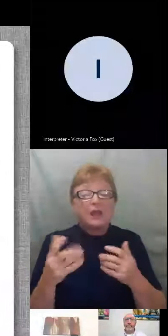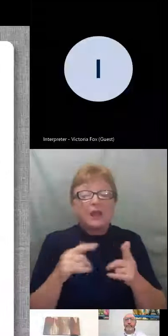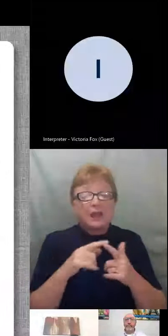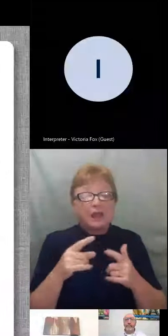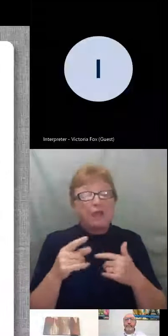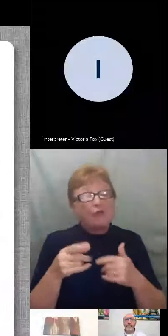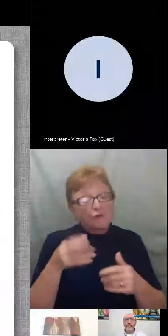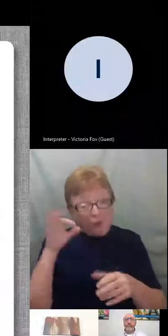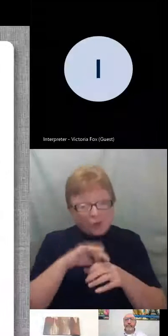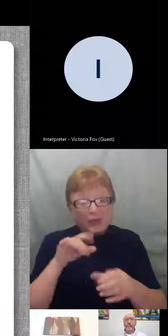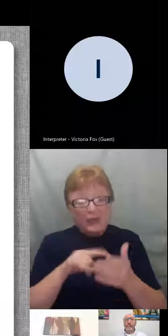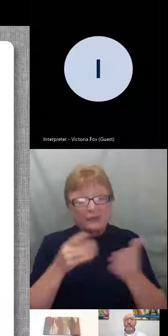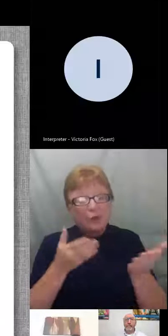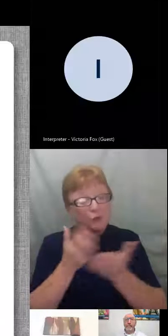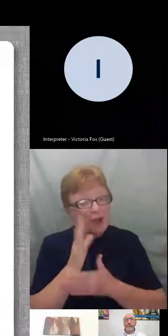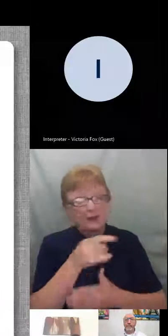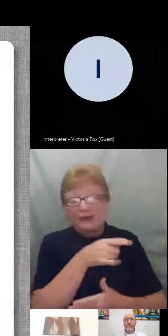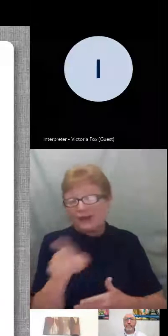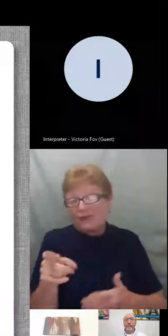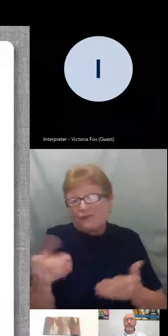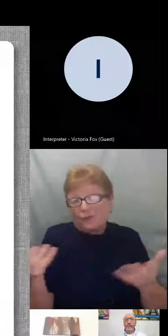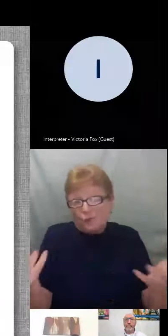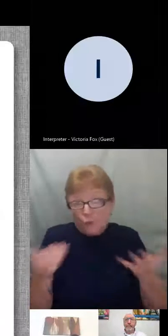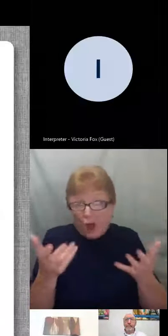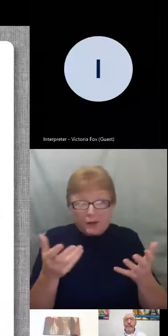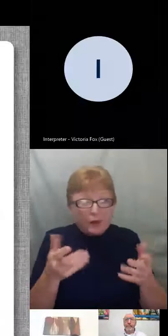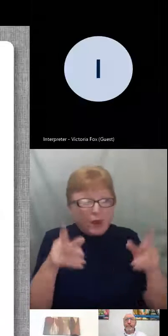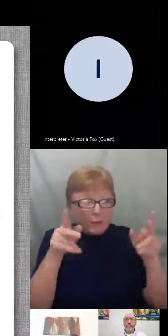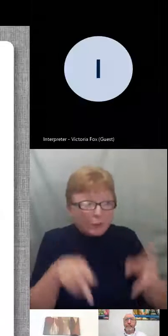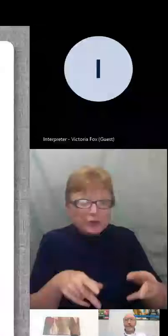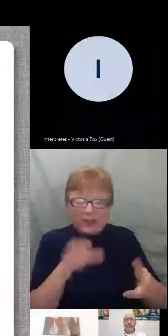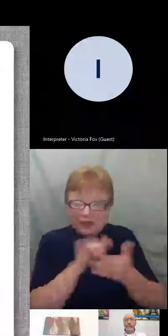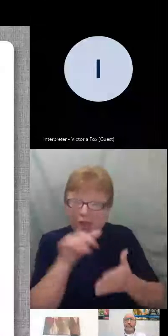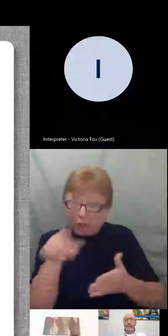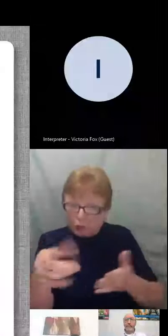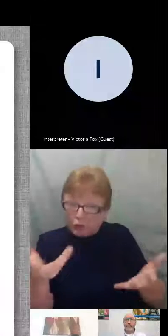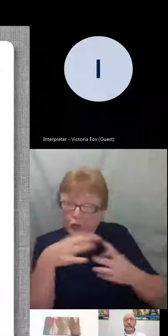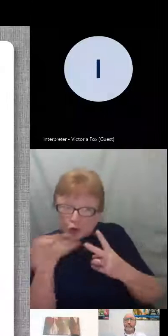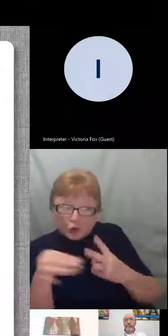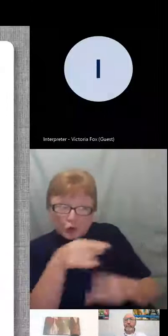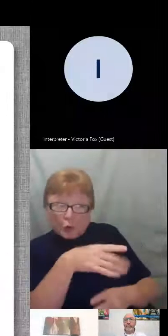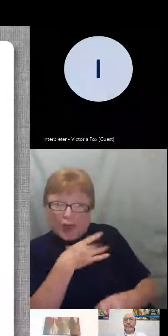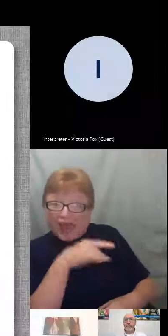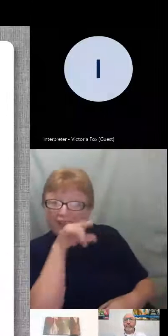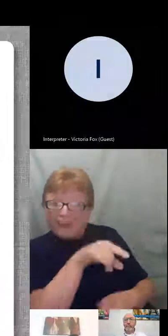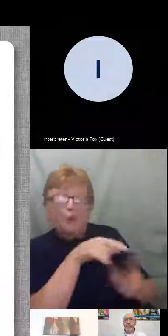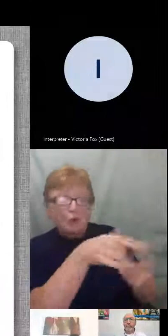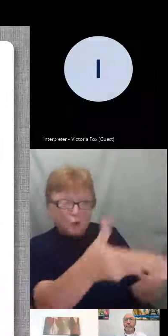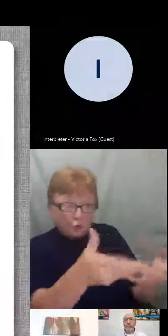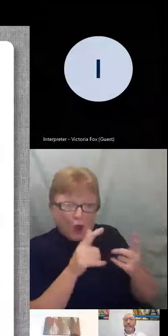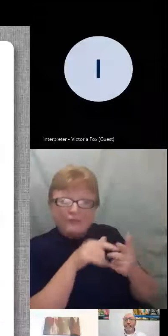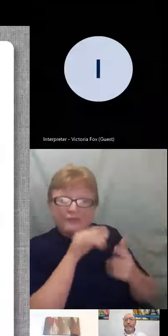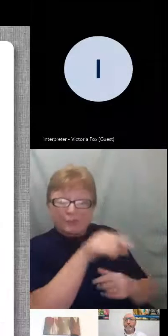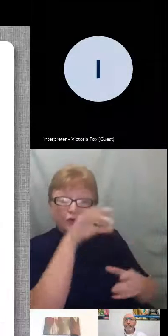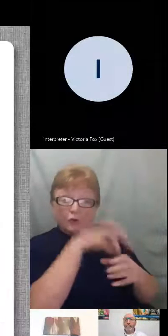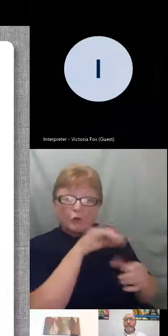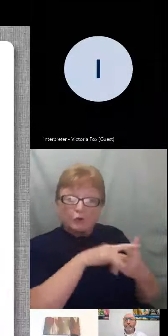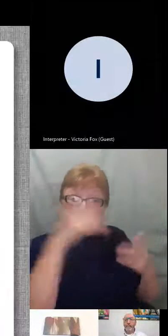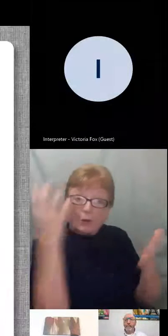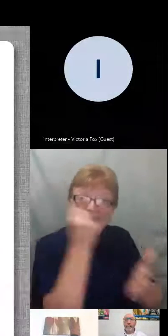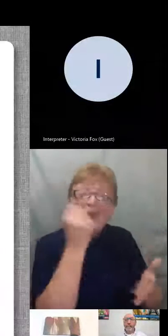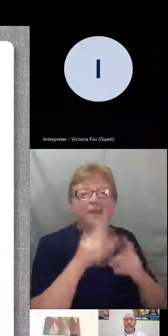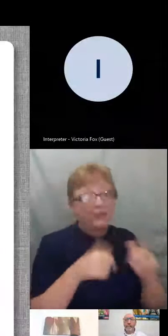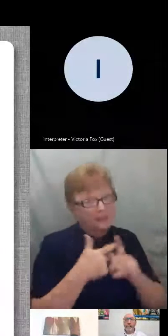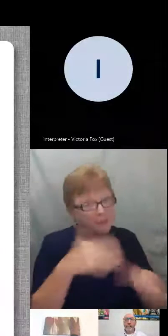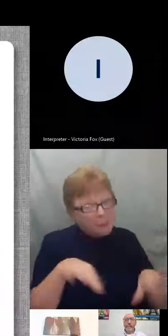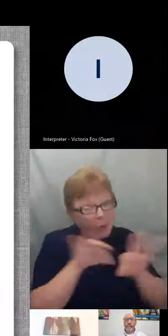a right. If you want the candidate of your choice to win the election, it is important that you